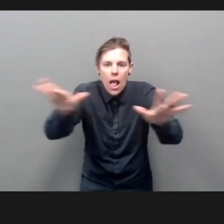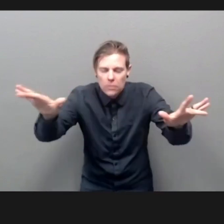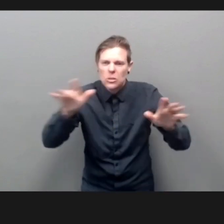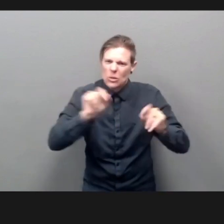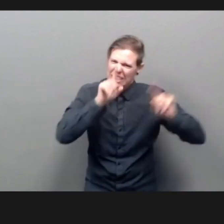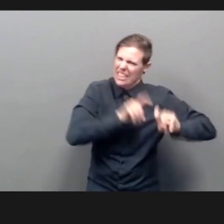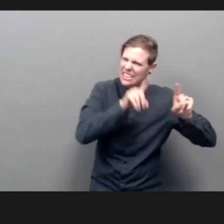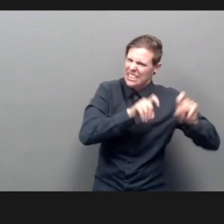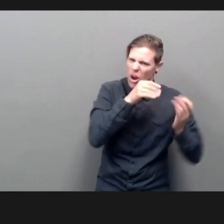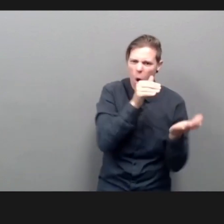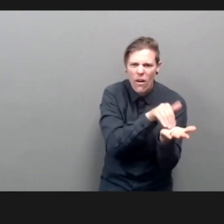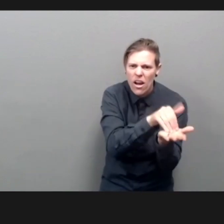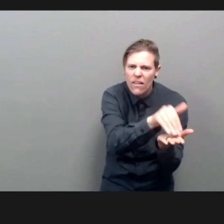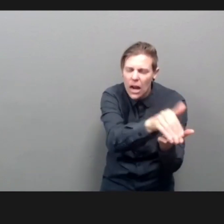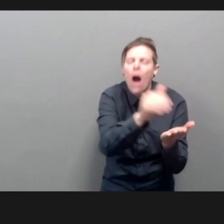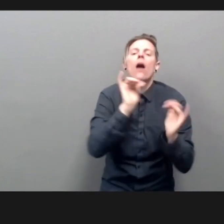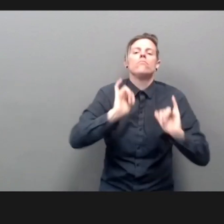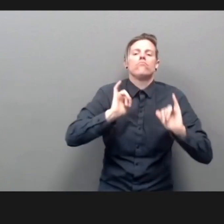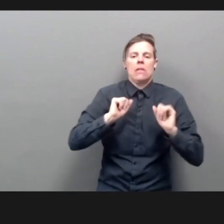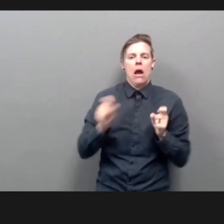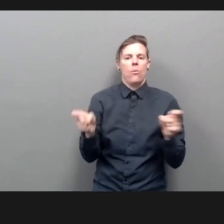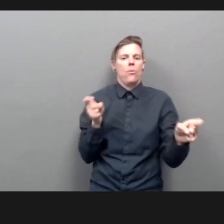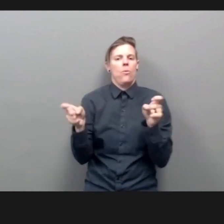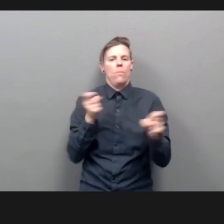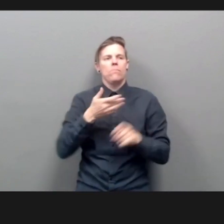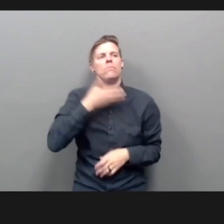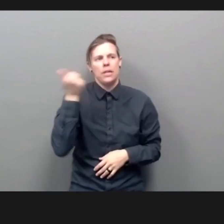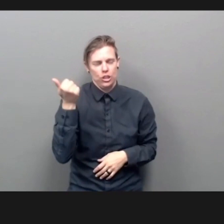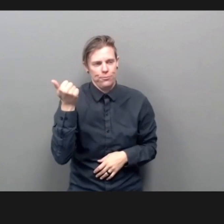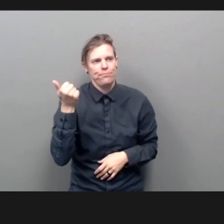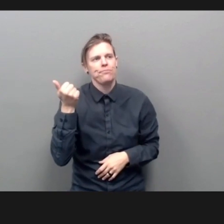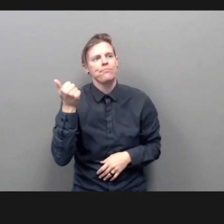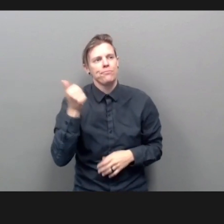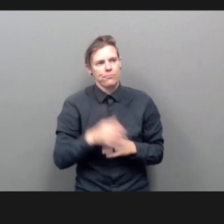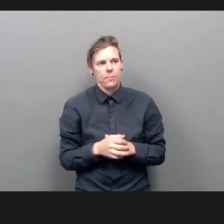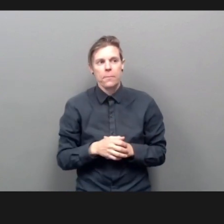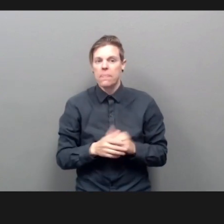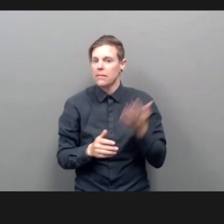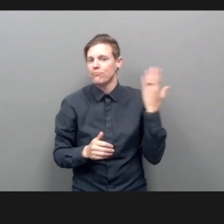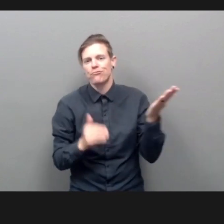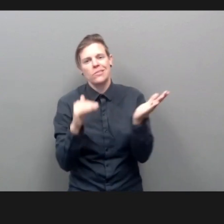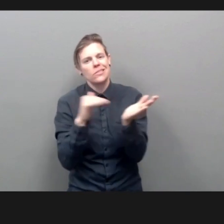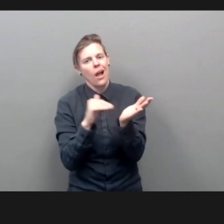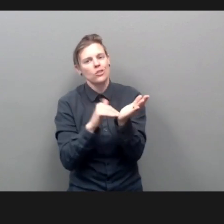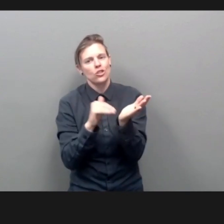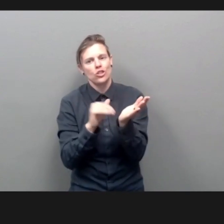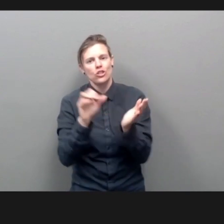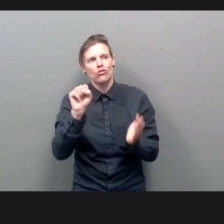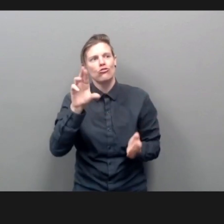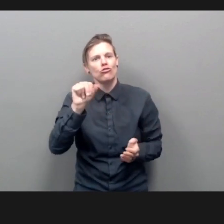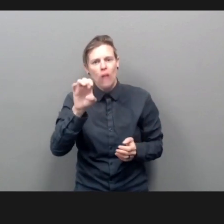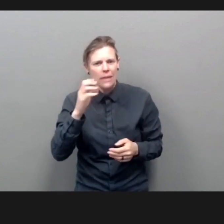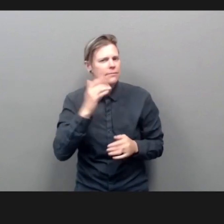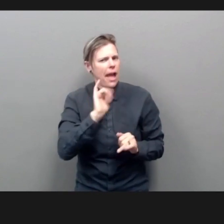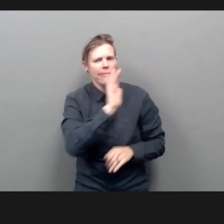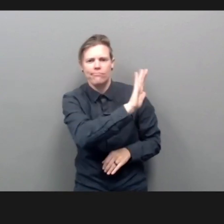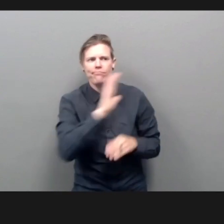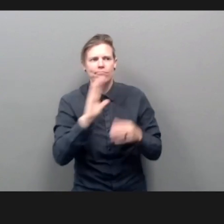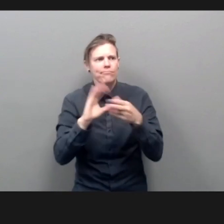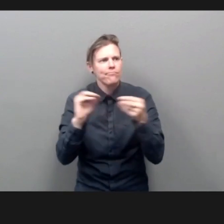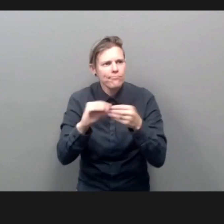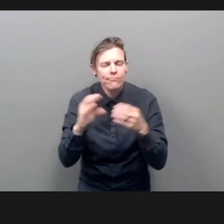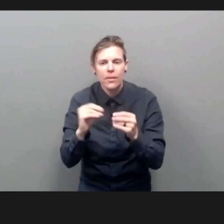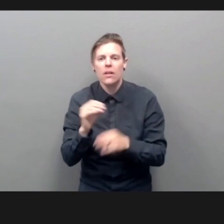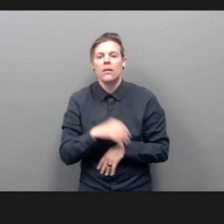Grace is going to speak about where you can expect clinics and what else they are doing to provide as